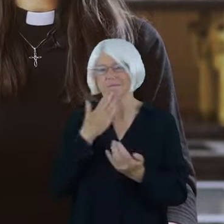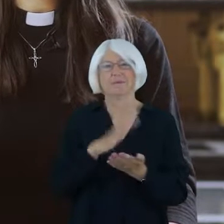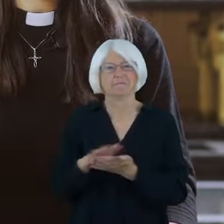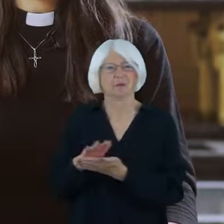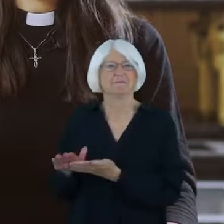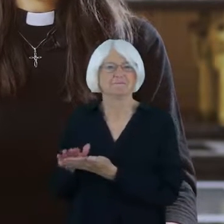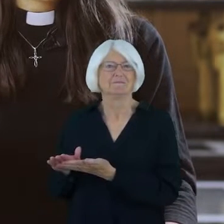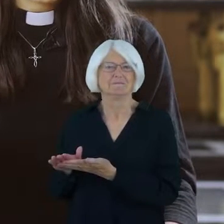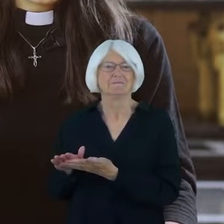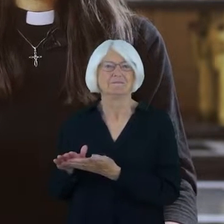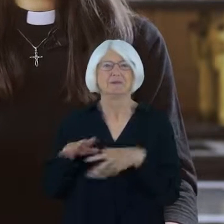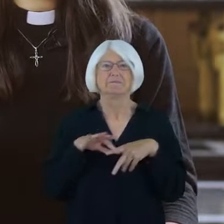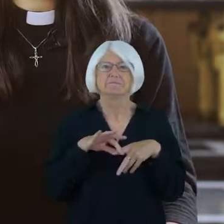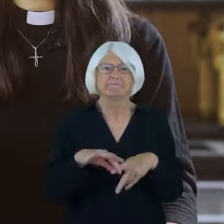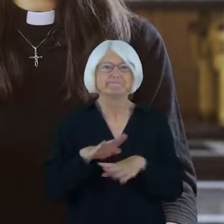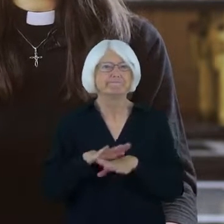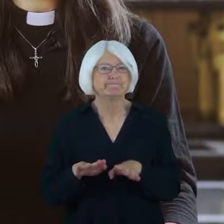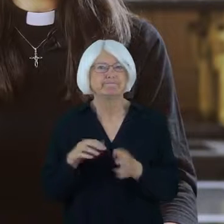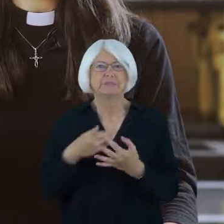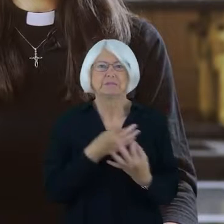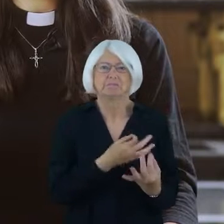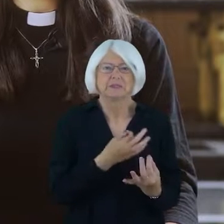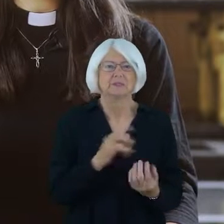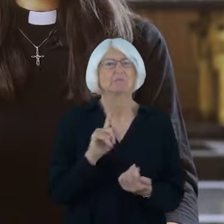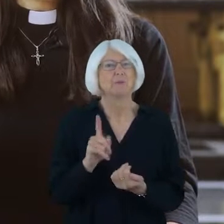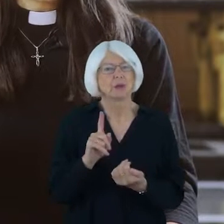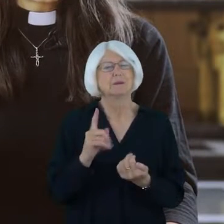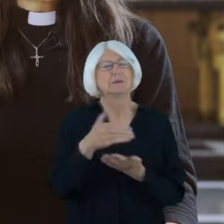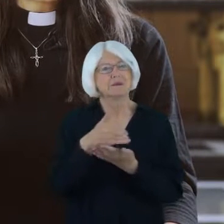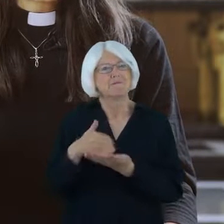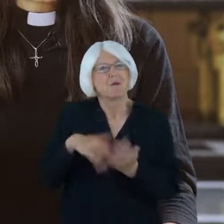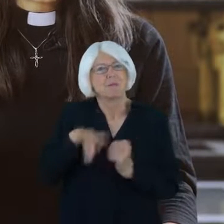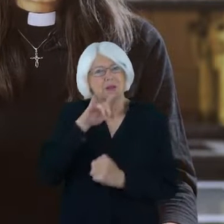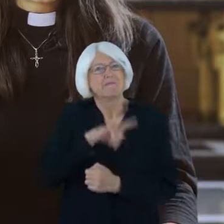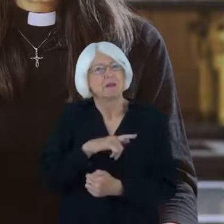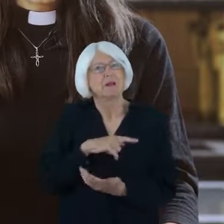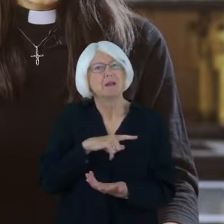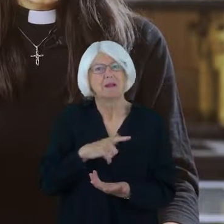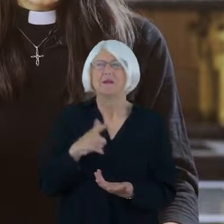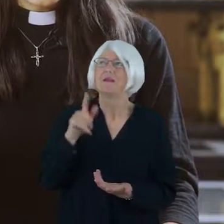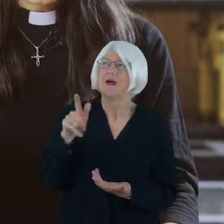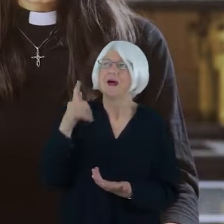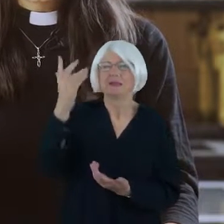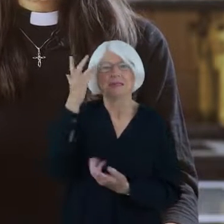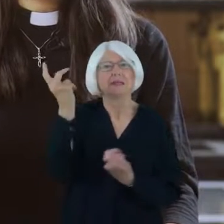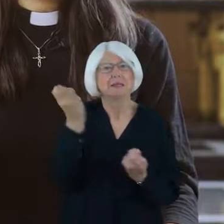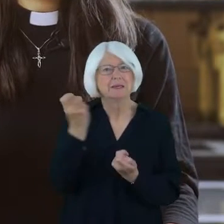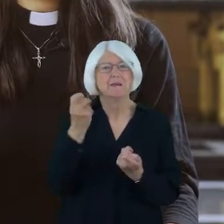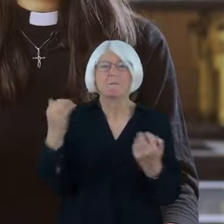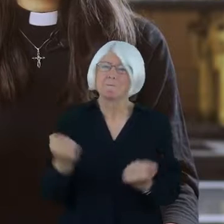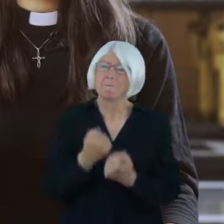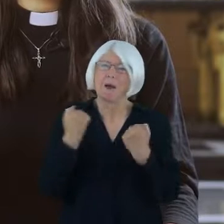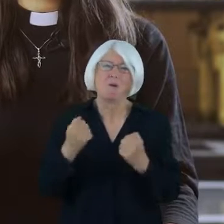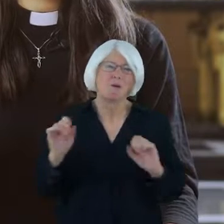trespass against us. And lead us not into temptation, but deliver us from evil. For thine is the kingdom,